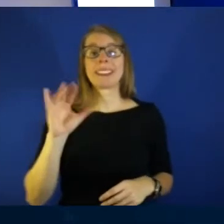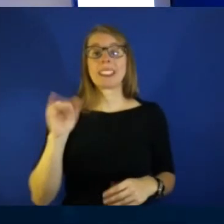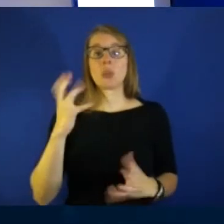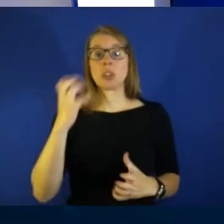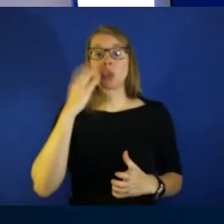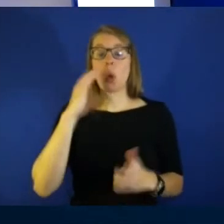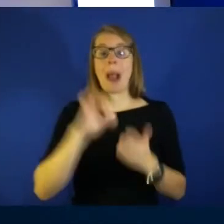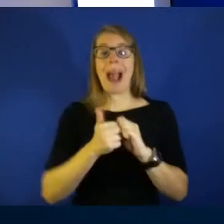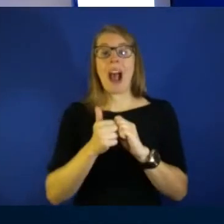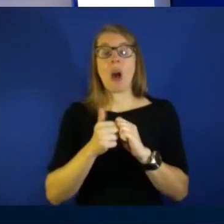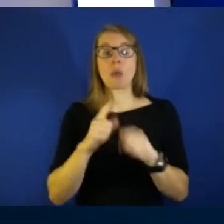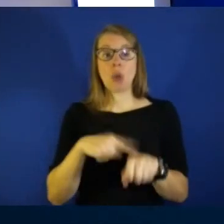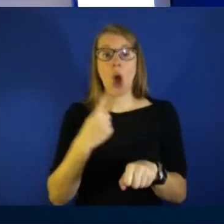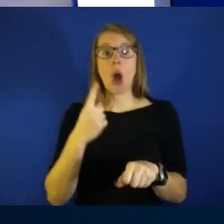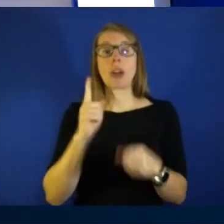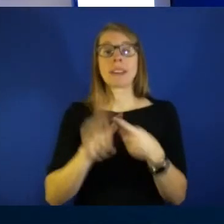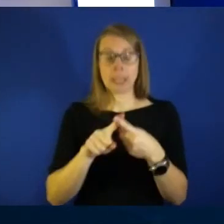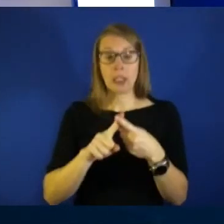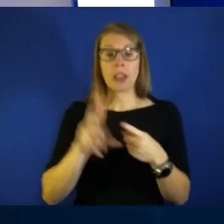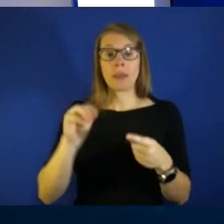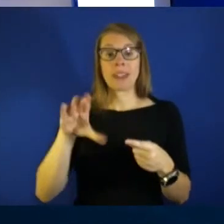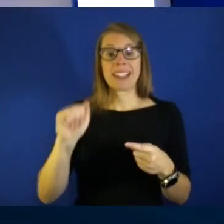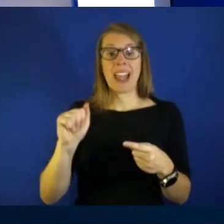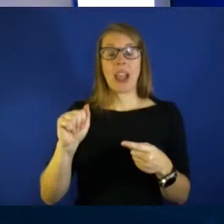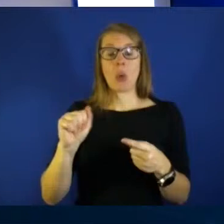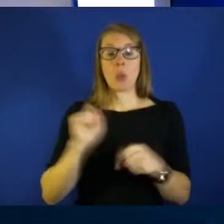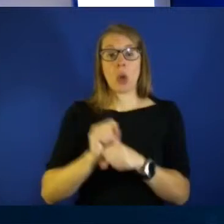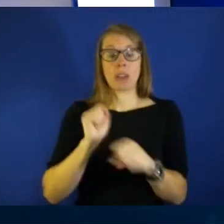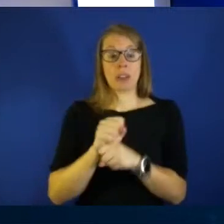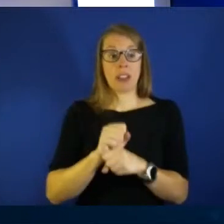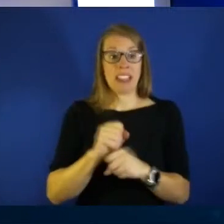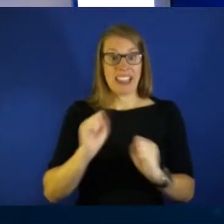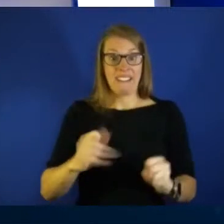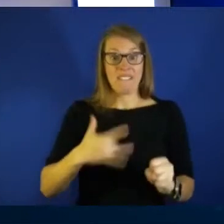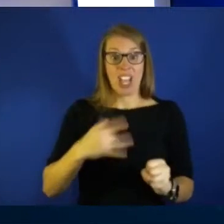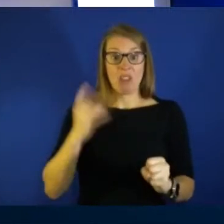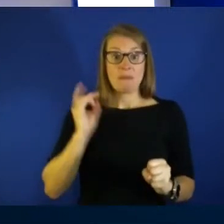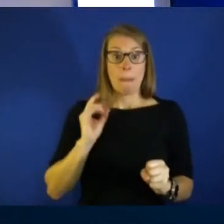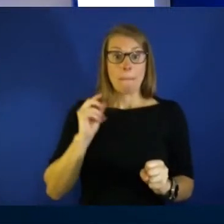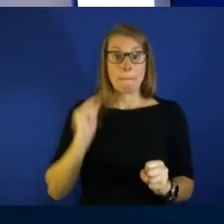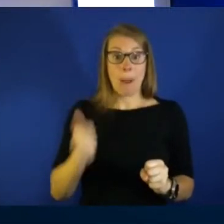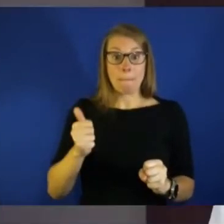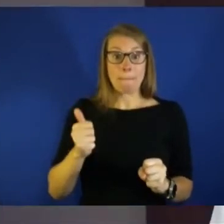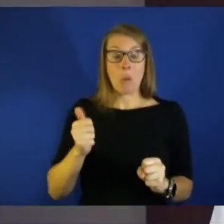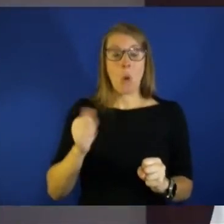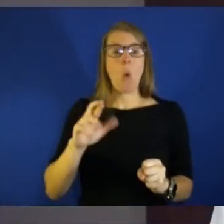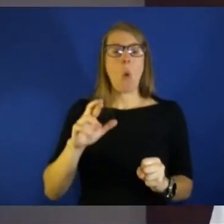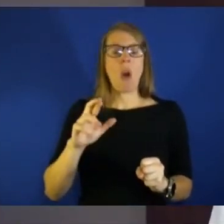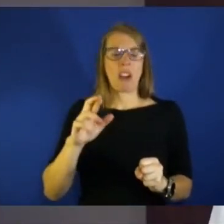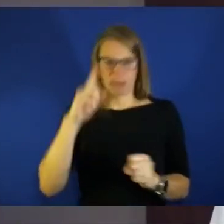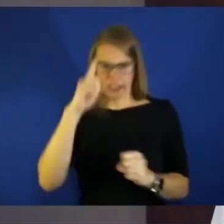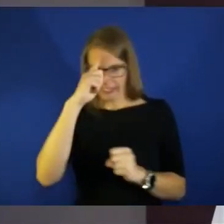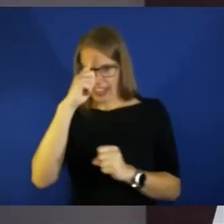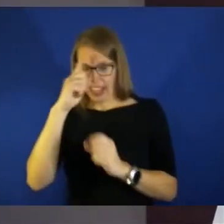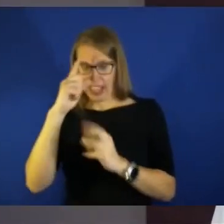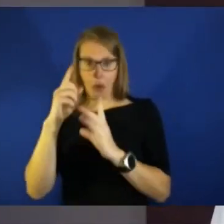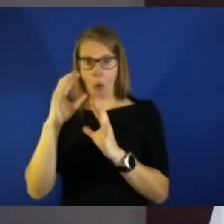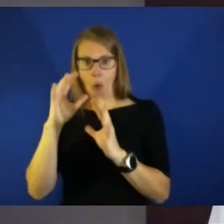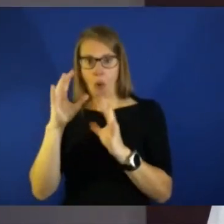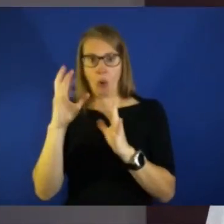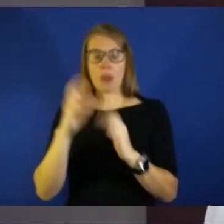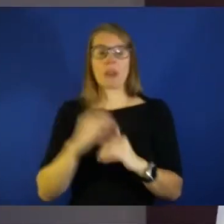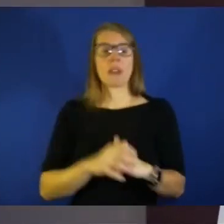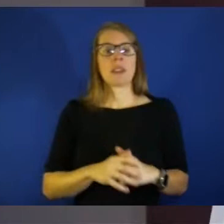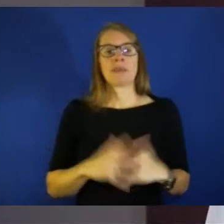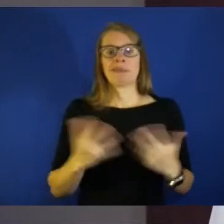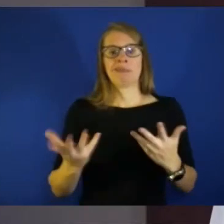her friend said it felt almost immediate. Is that possible, or is it in her head? I'm glad to hear that. I don't